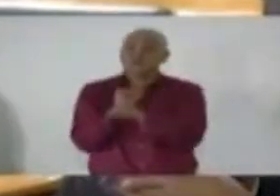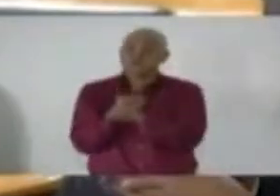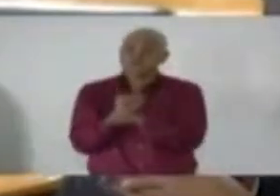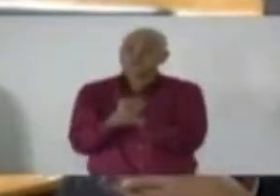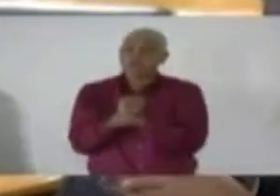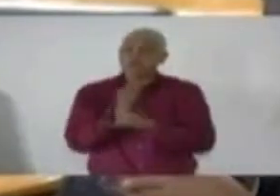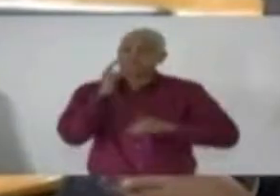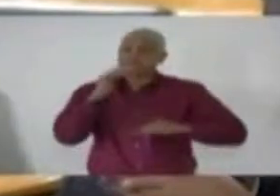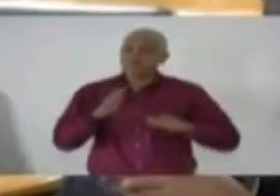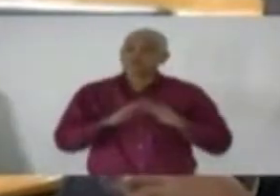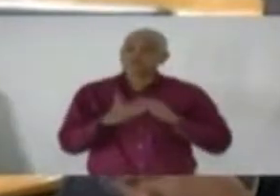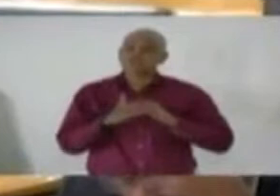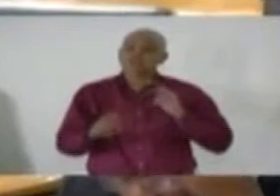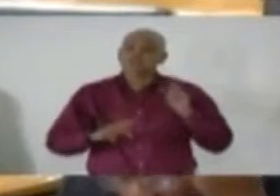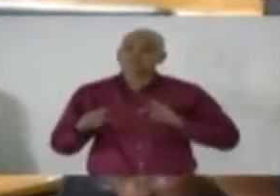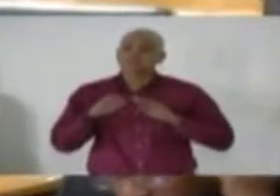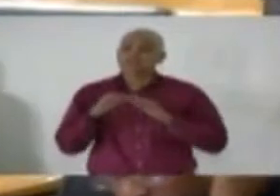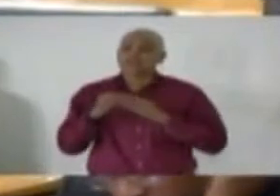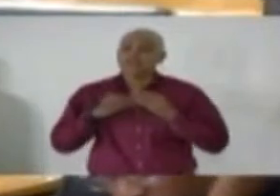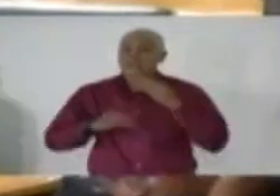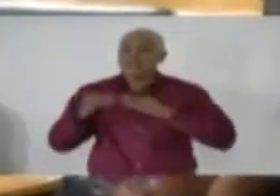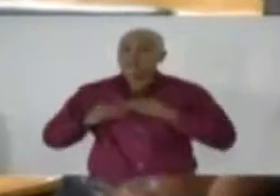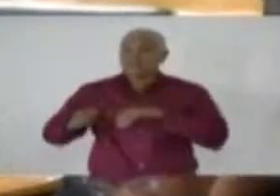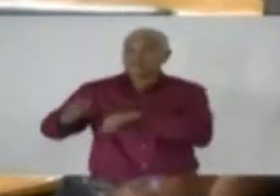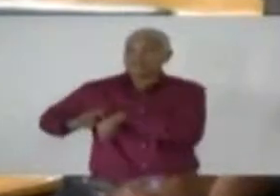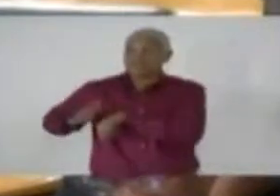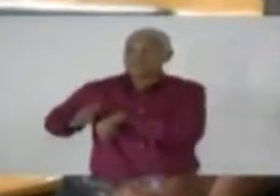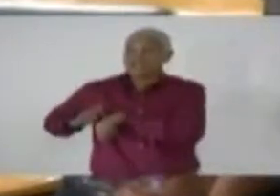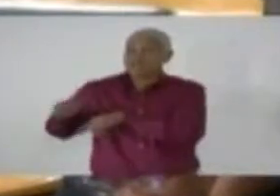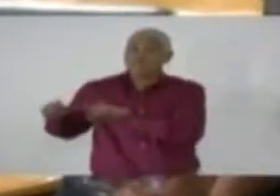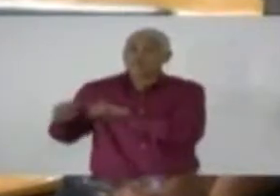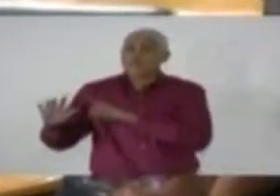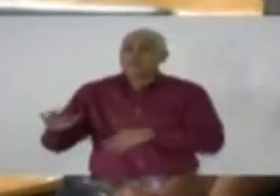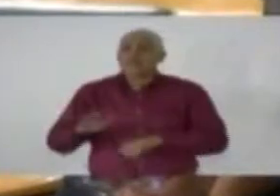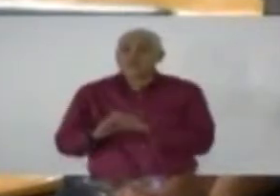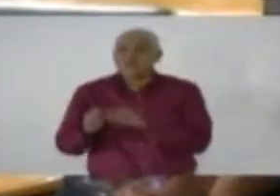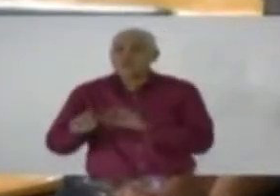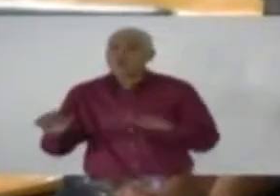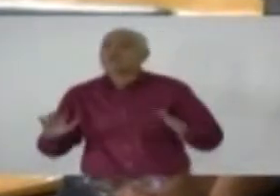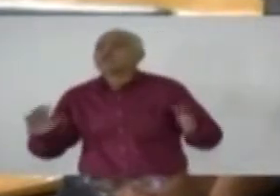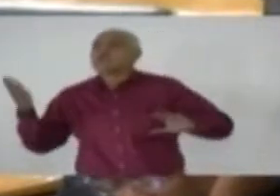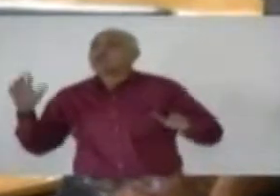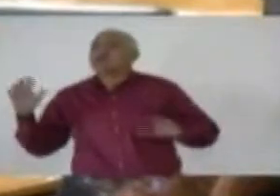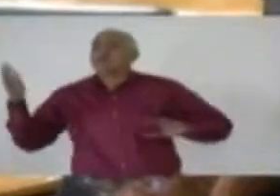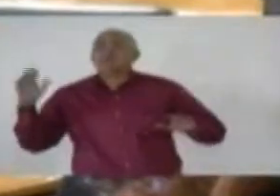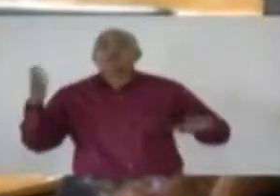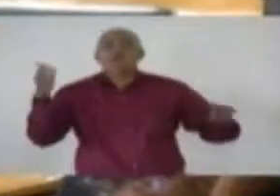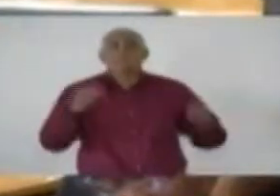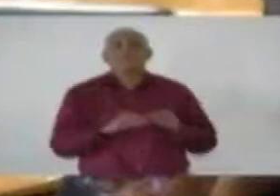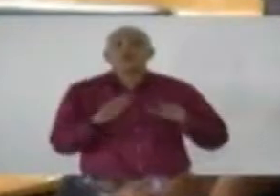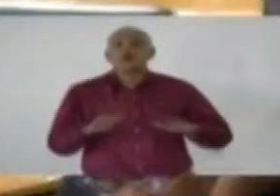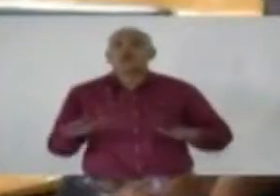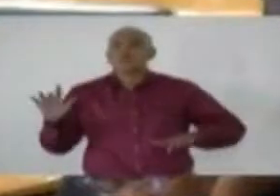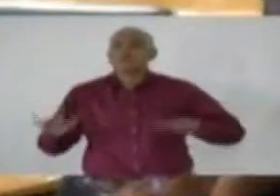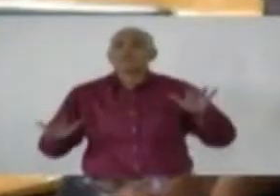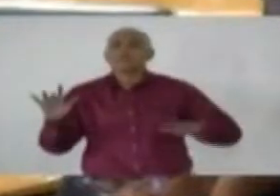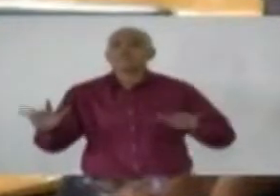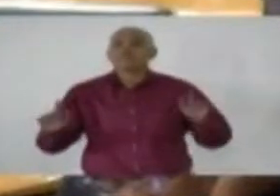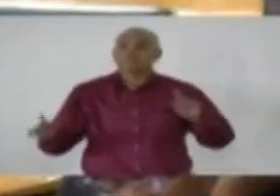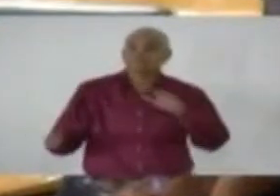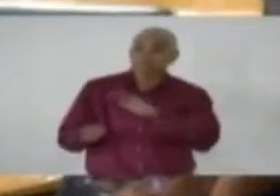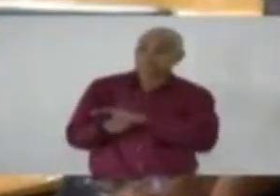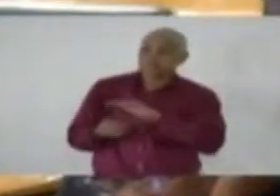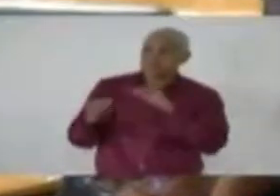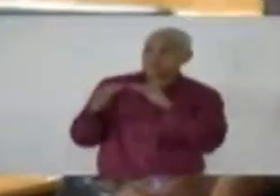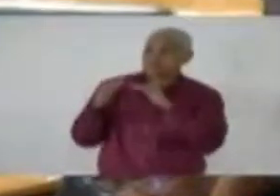for Jamaicans in an economy at a time when the pandemic was raging and many people initially lost